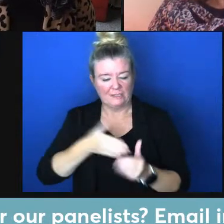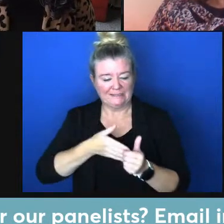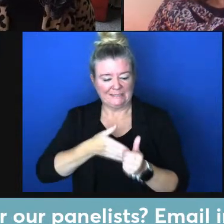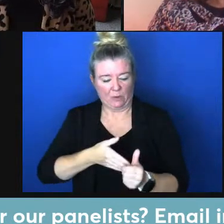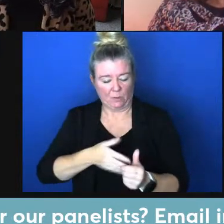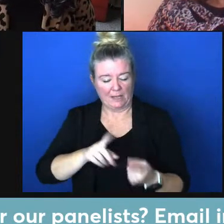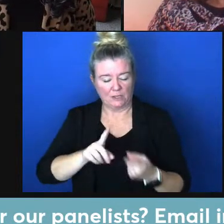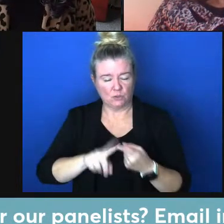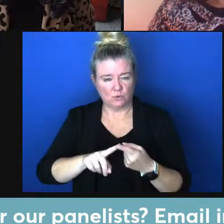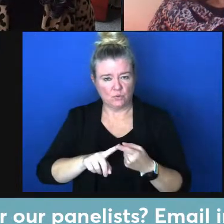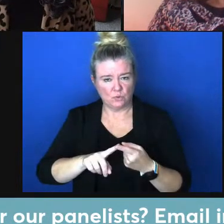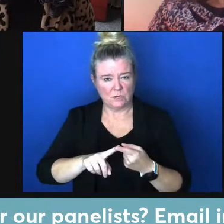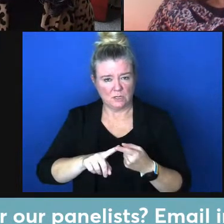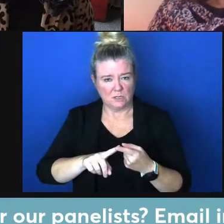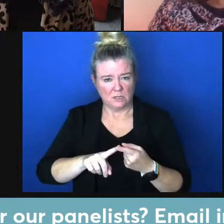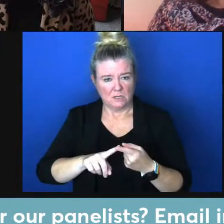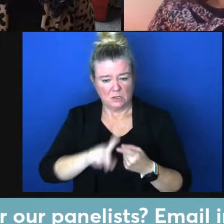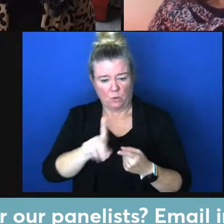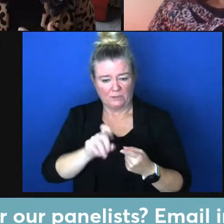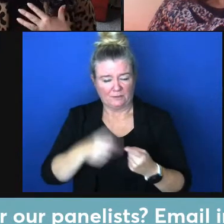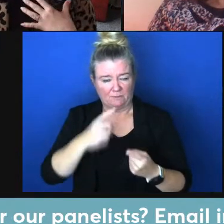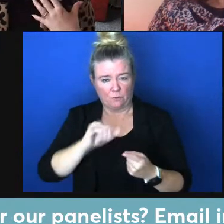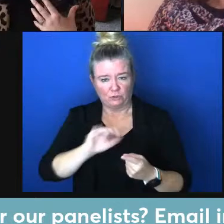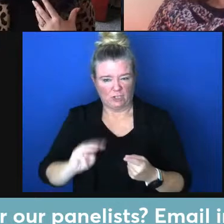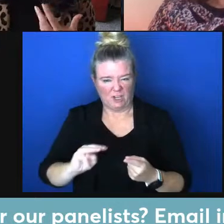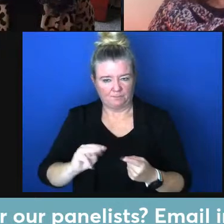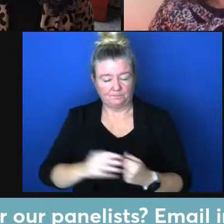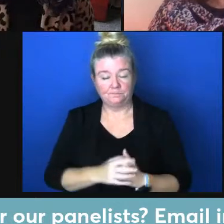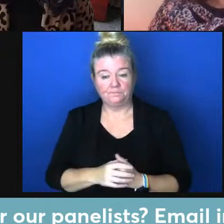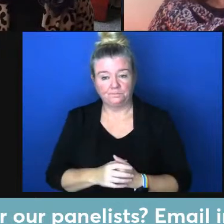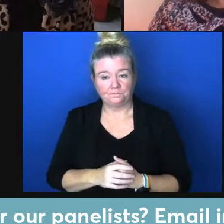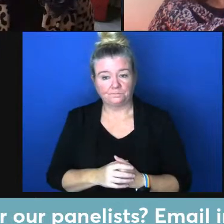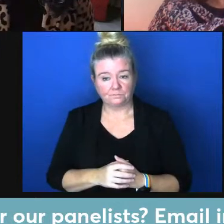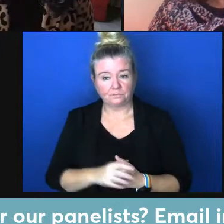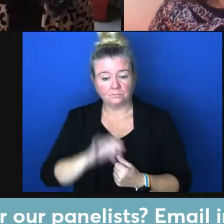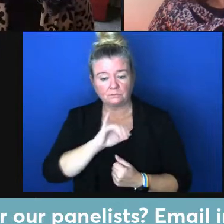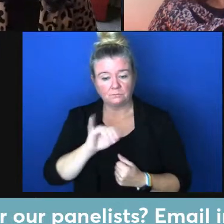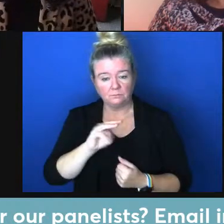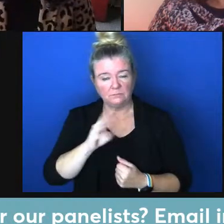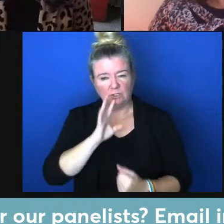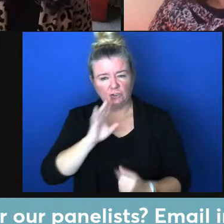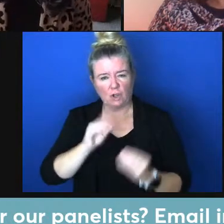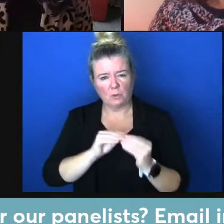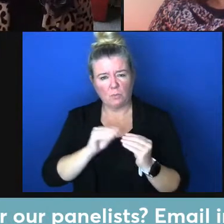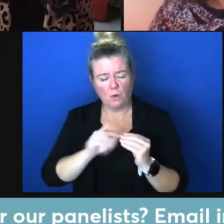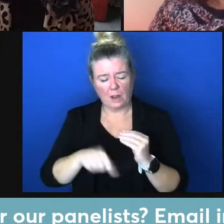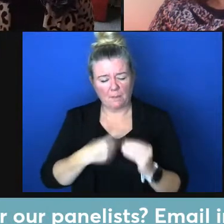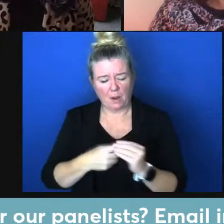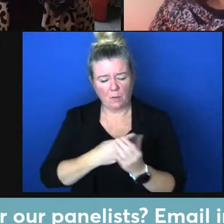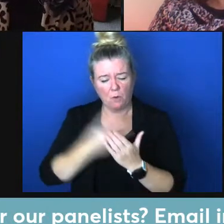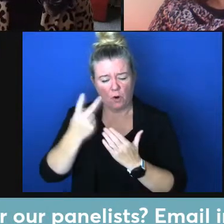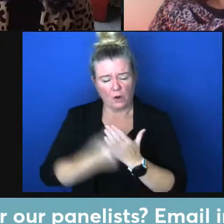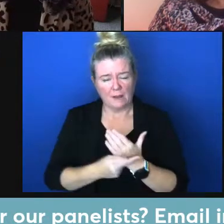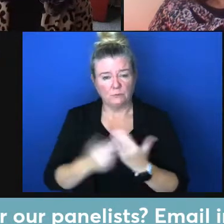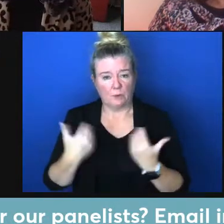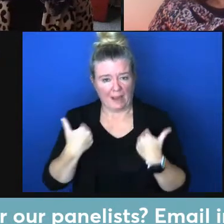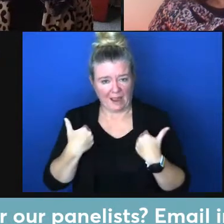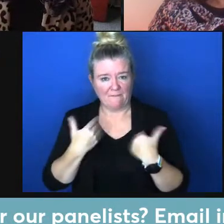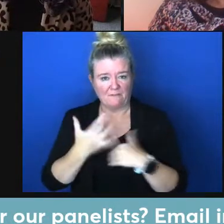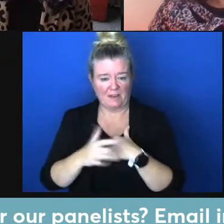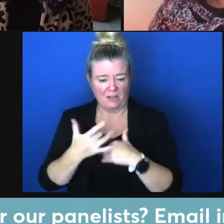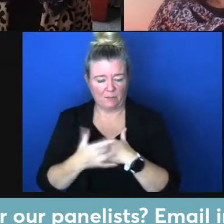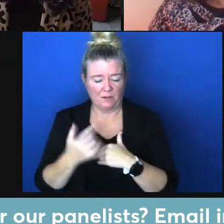into my question for Jim, which is to have Jim, you talk a little bit more about the programs that are out there, such